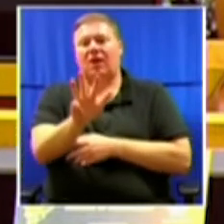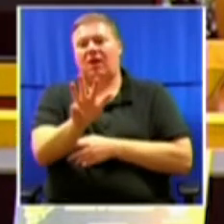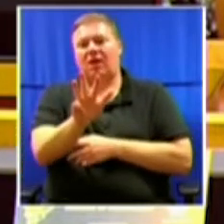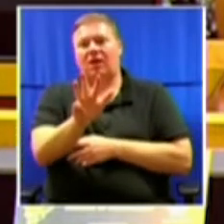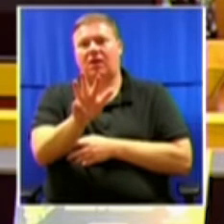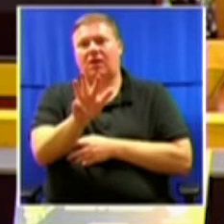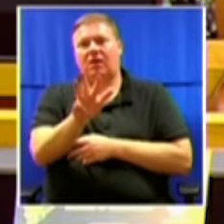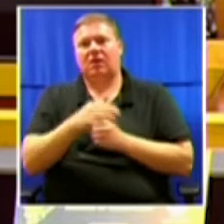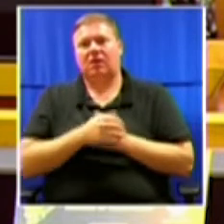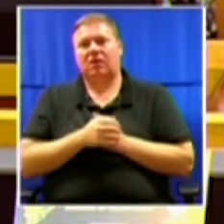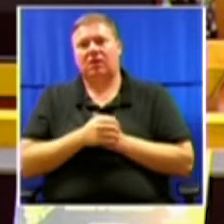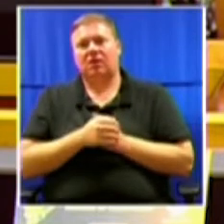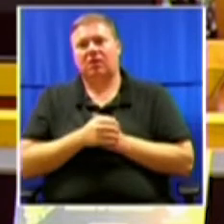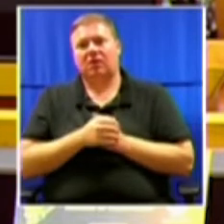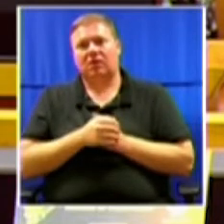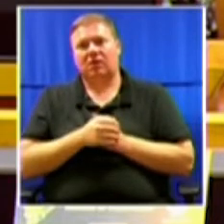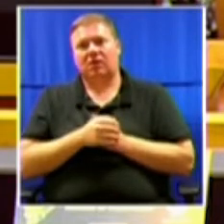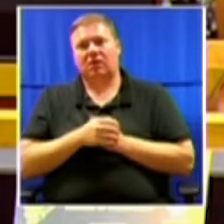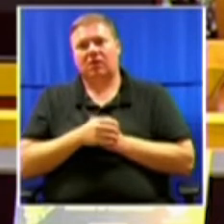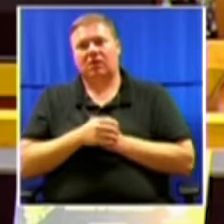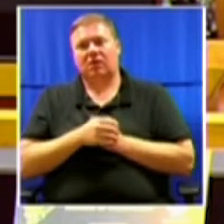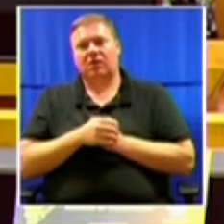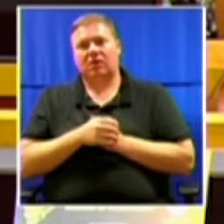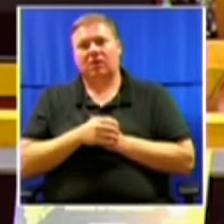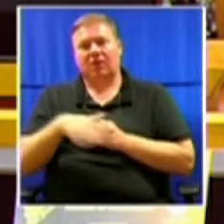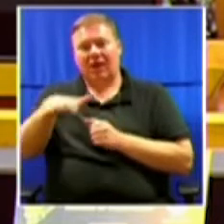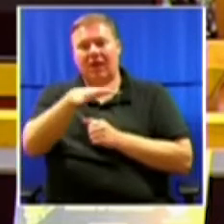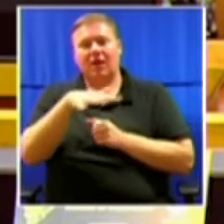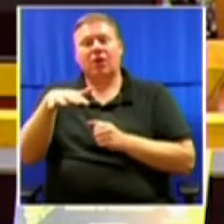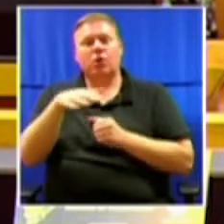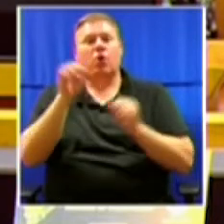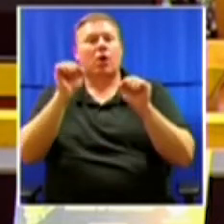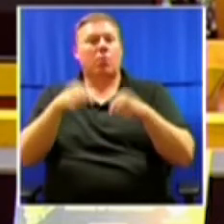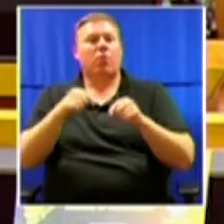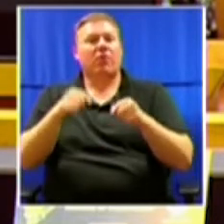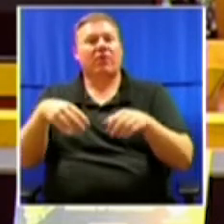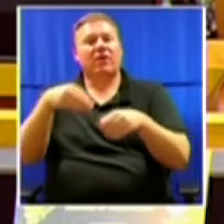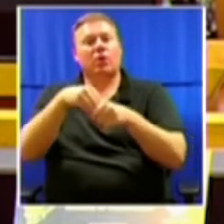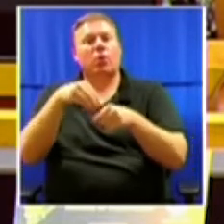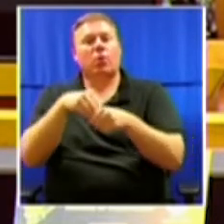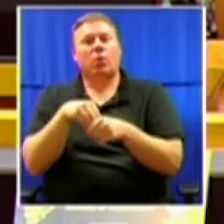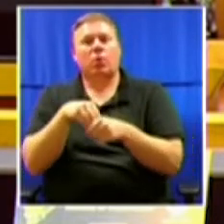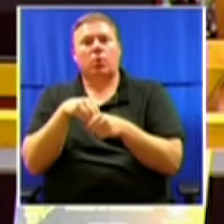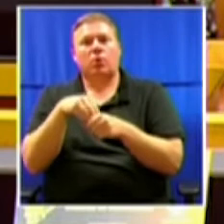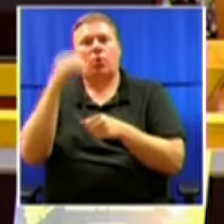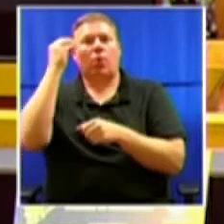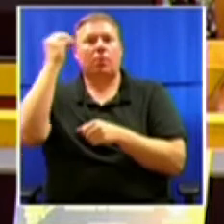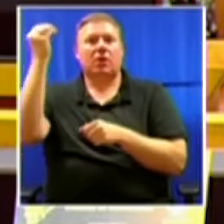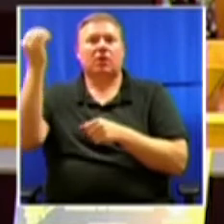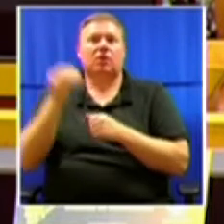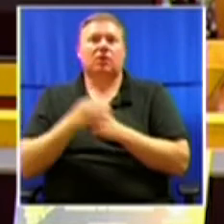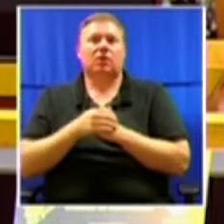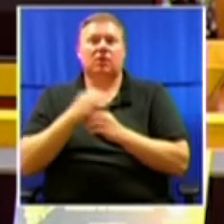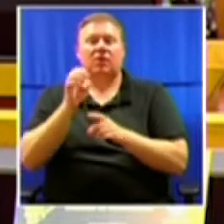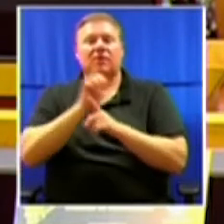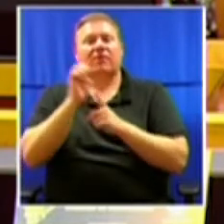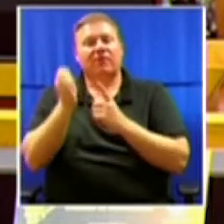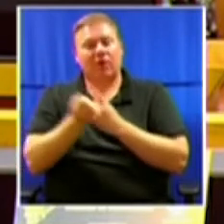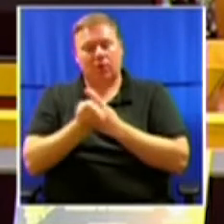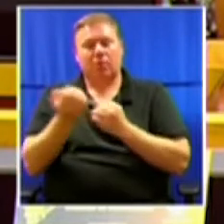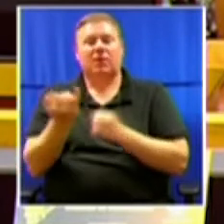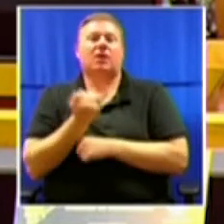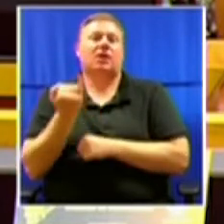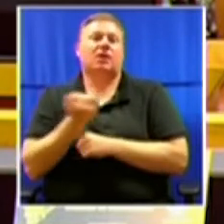township establishment that has been approved, which was inclusive at that time of opinion by environmental